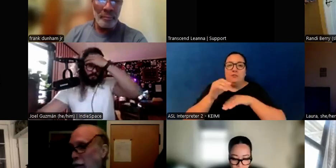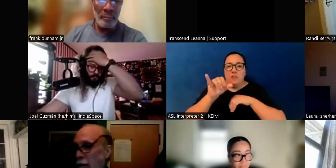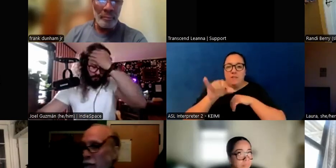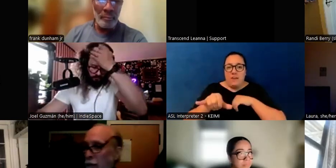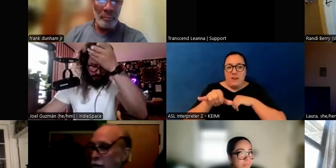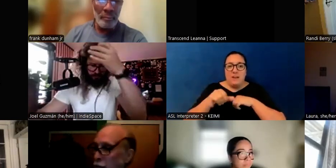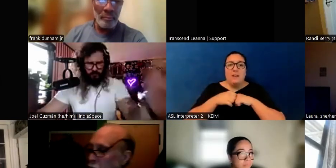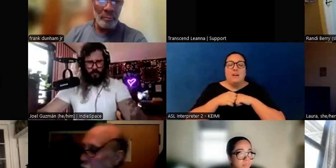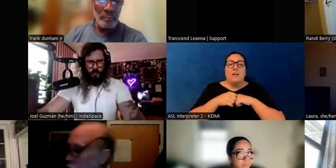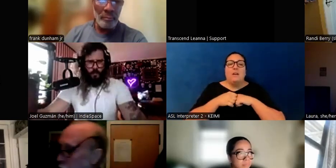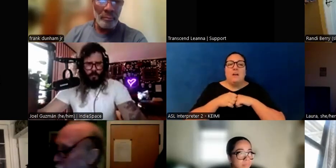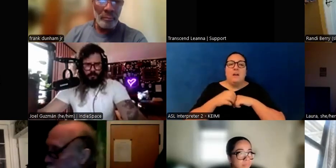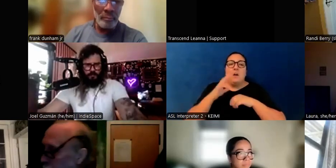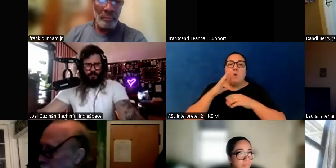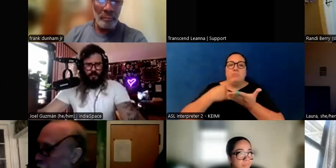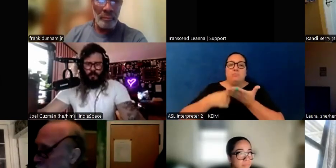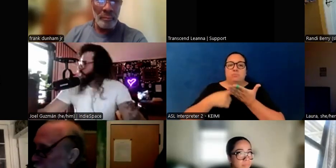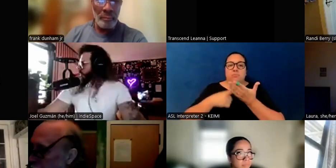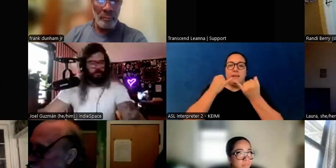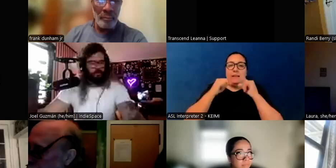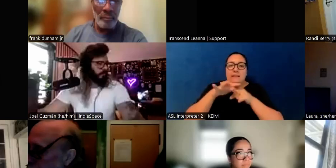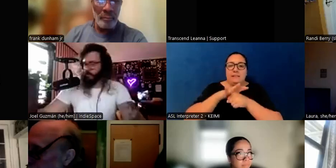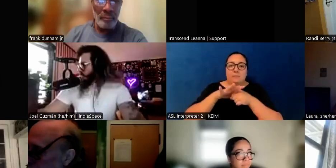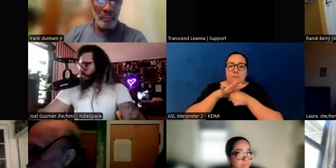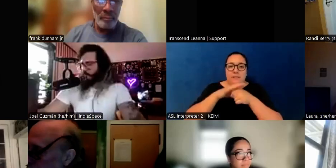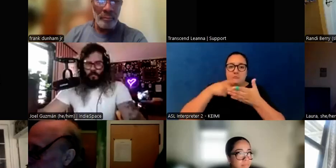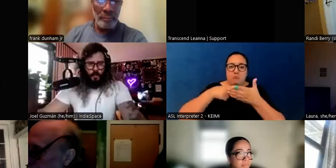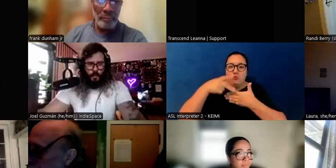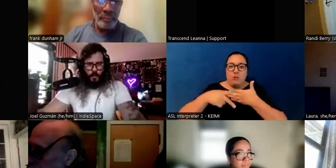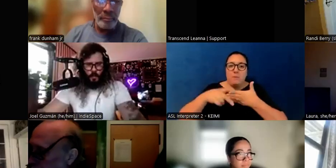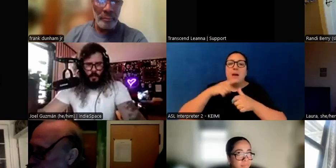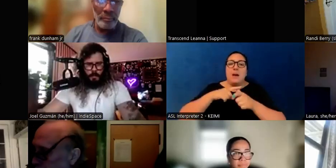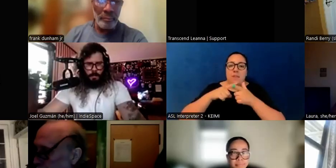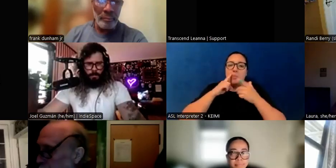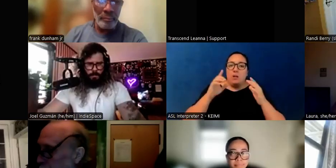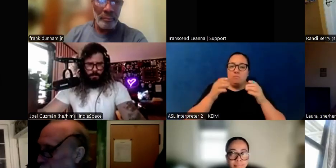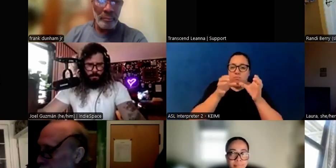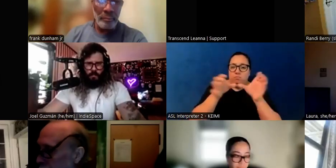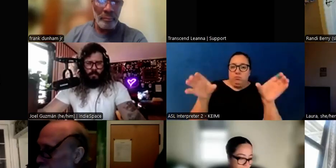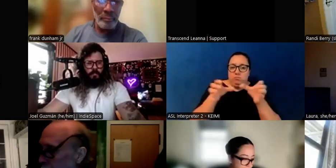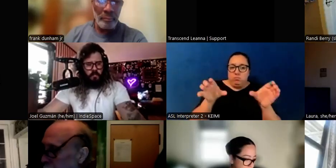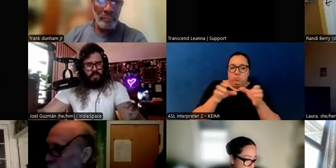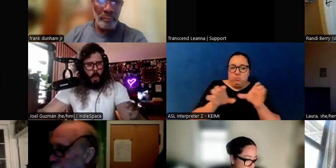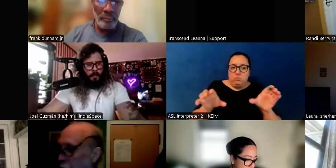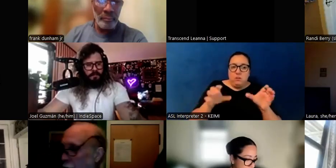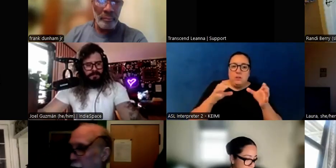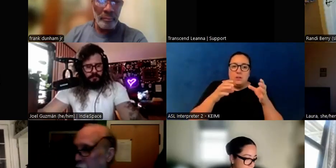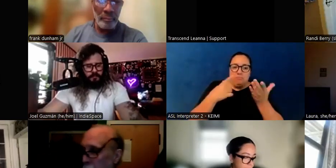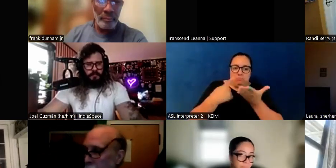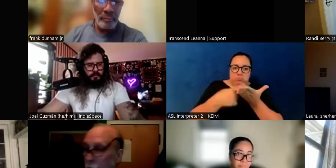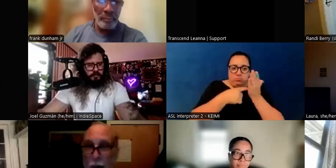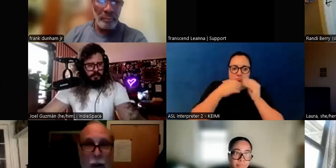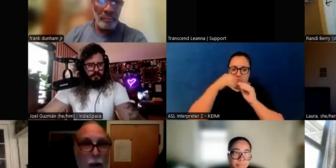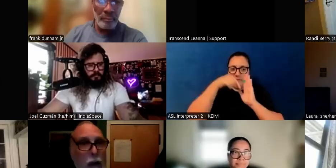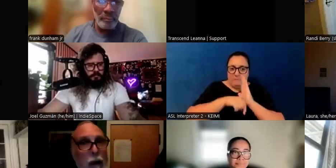want to talk a little bit about IndieSpace's programs, and we'll go into breakout rooms to have more intimate conversations. Go ahead,